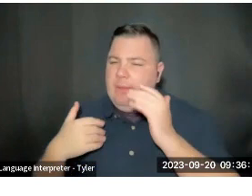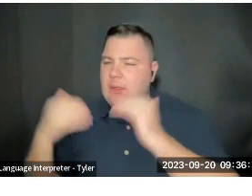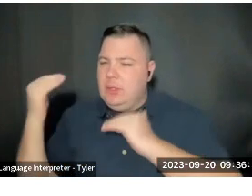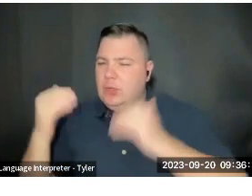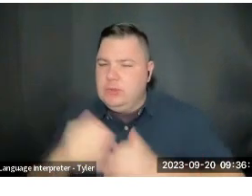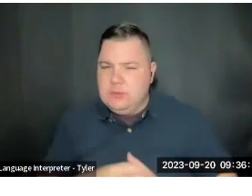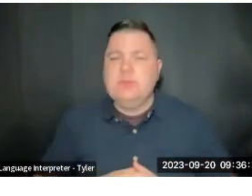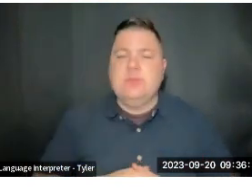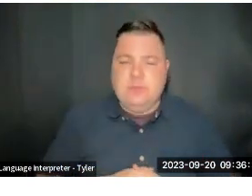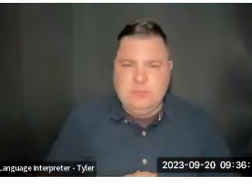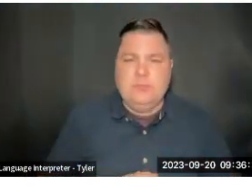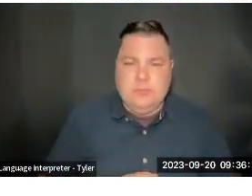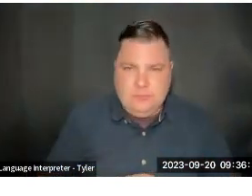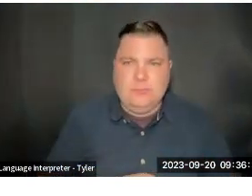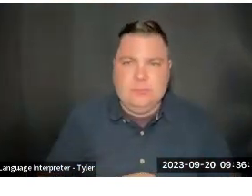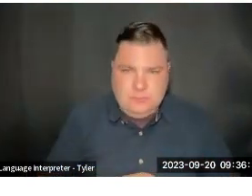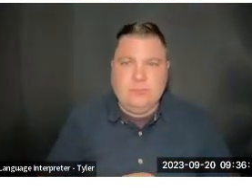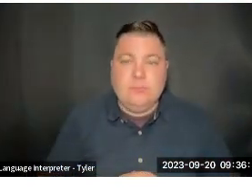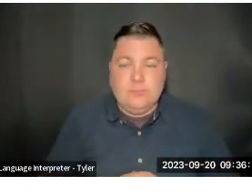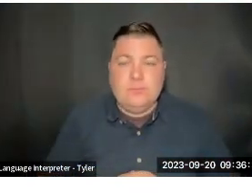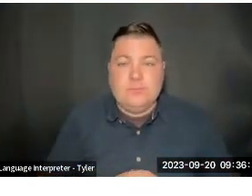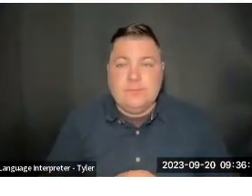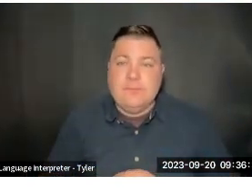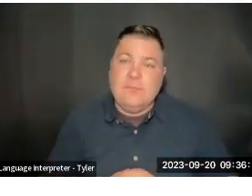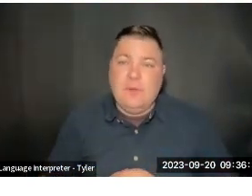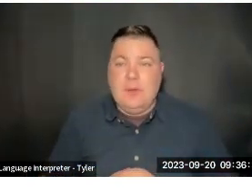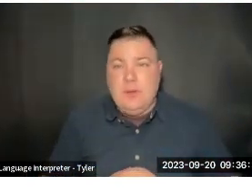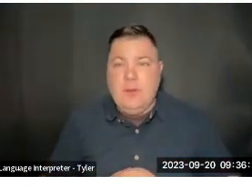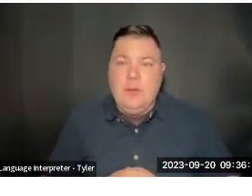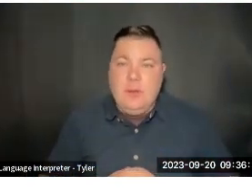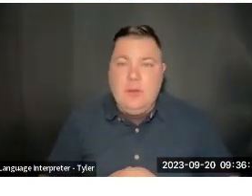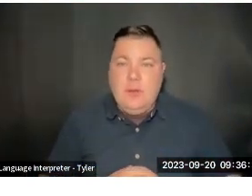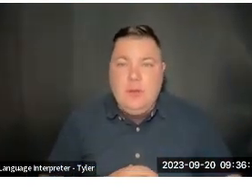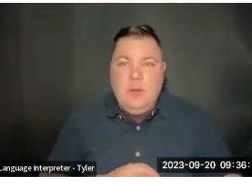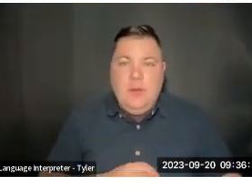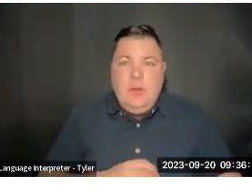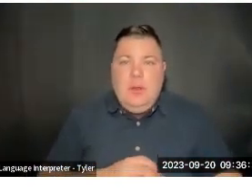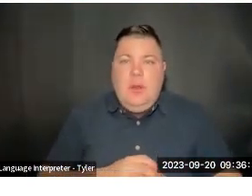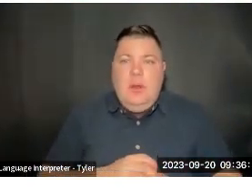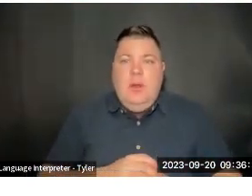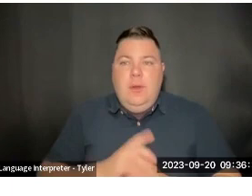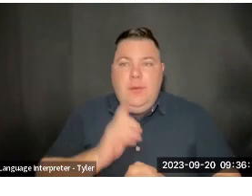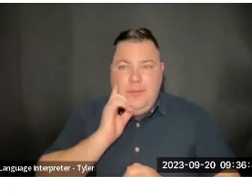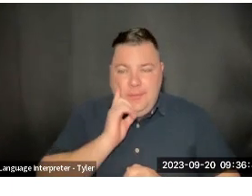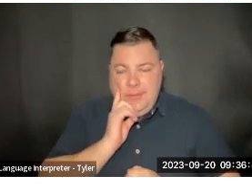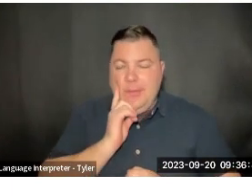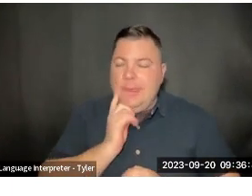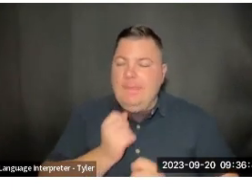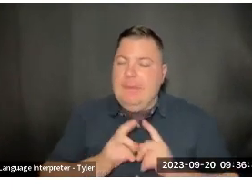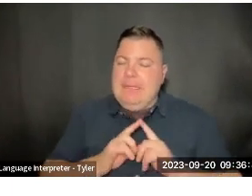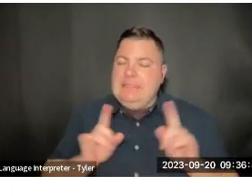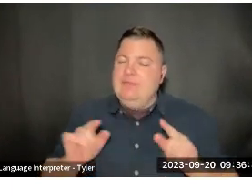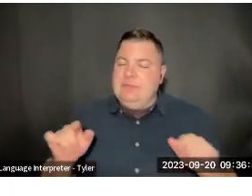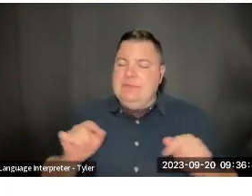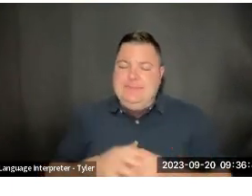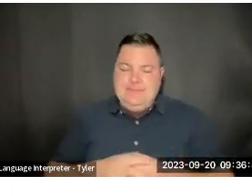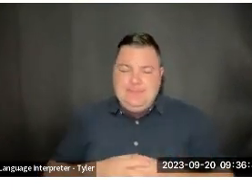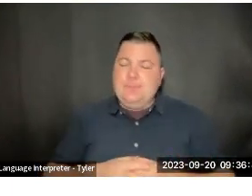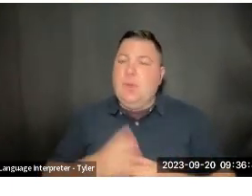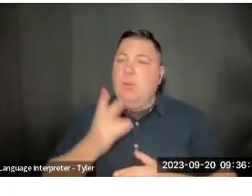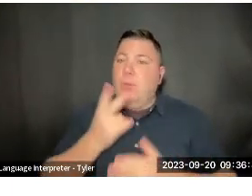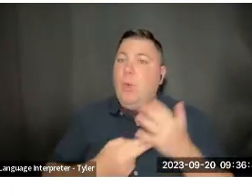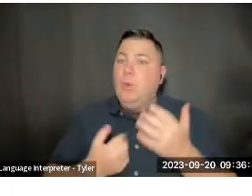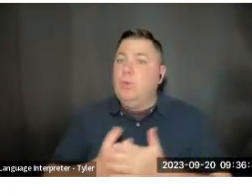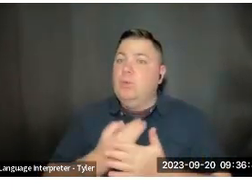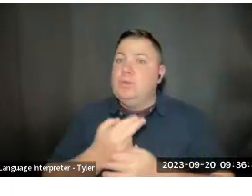biggest difference, well, so first and foremost, they both utilize the algae